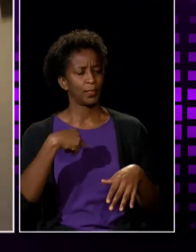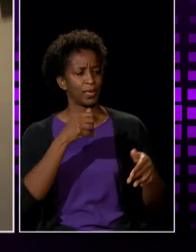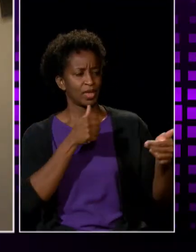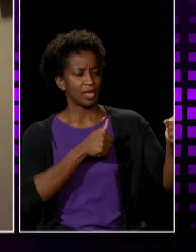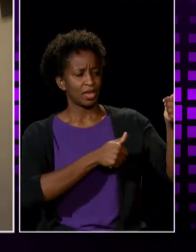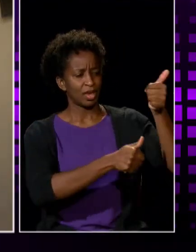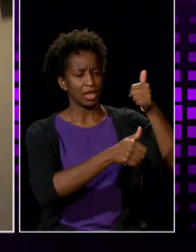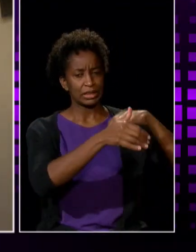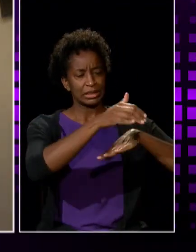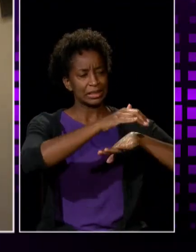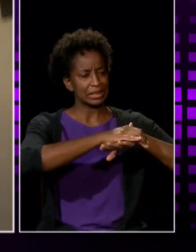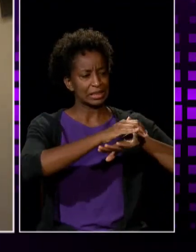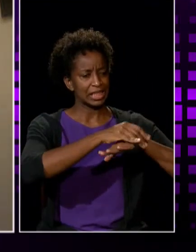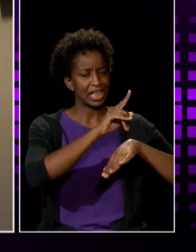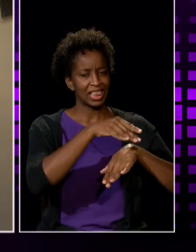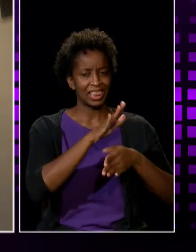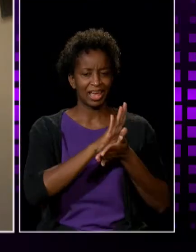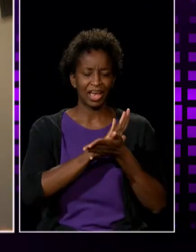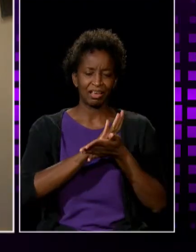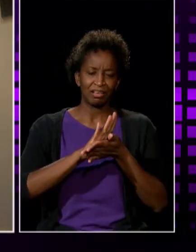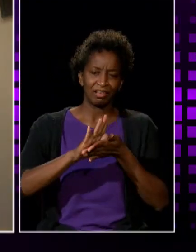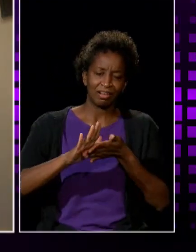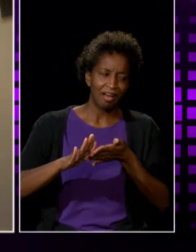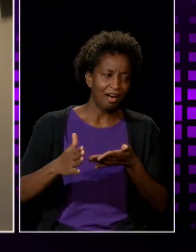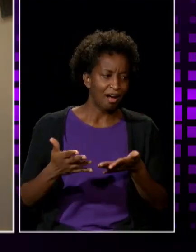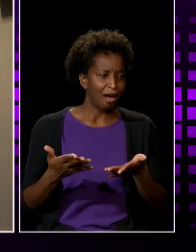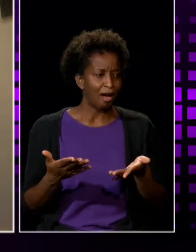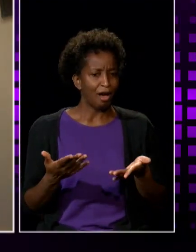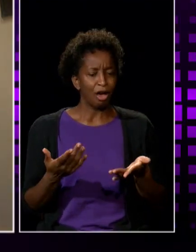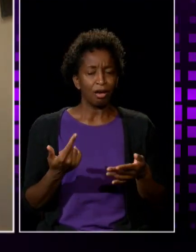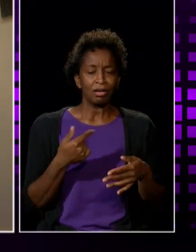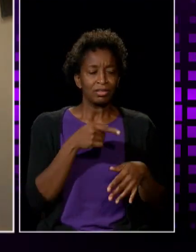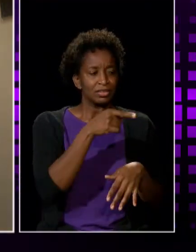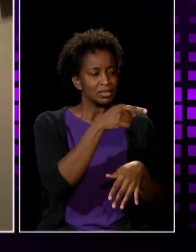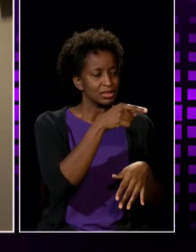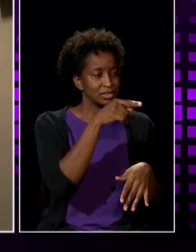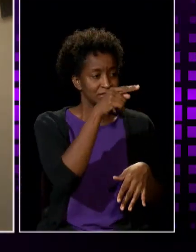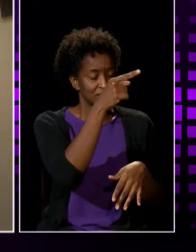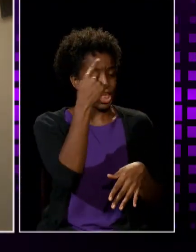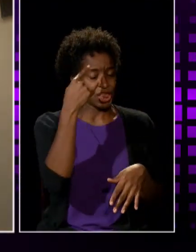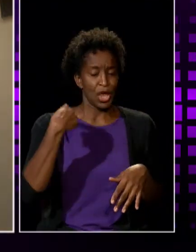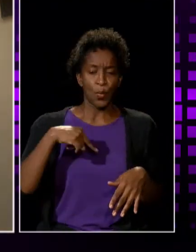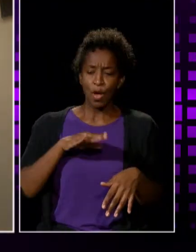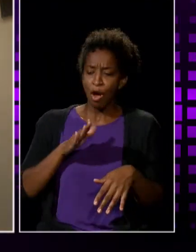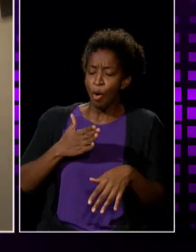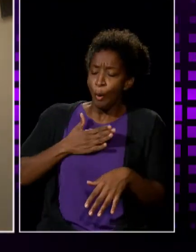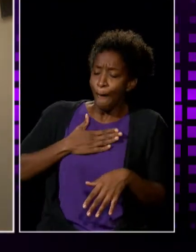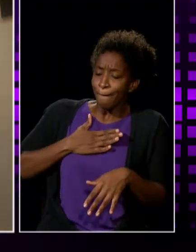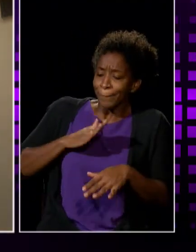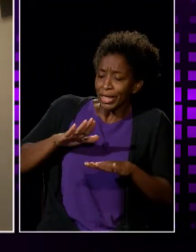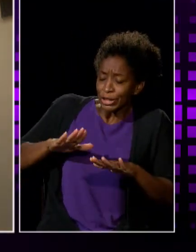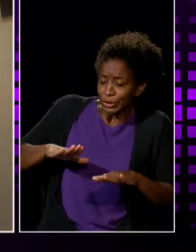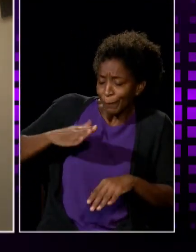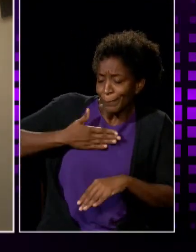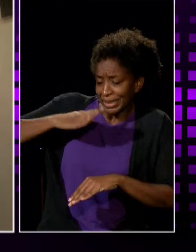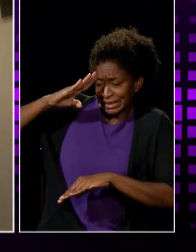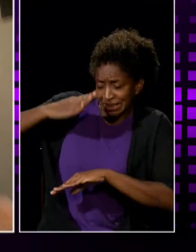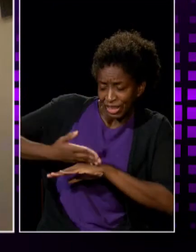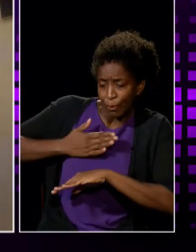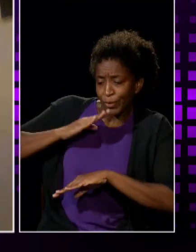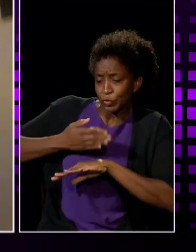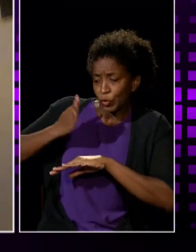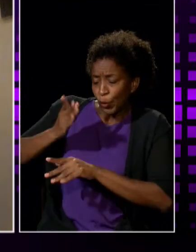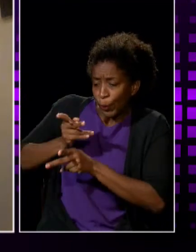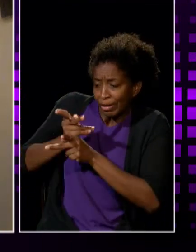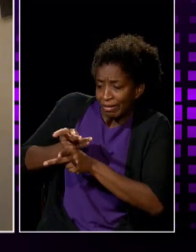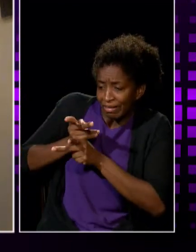there. This is my child that I love and I'm going to take care of. It wasn't any of that. It was it